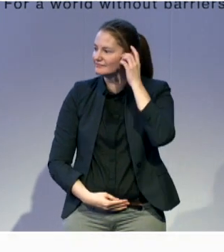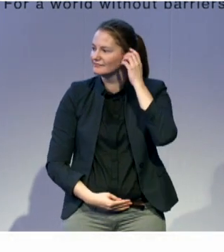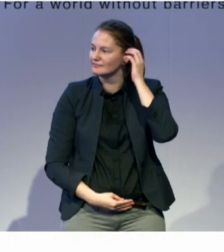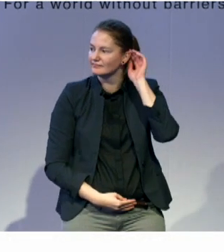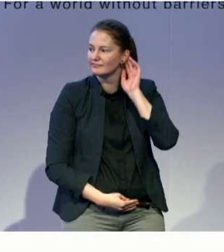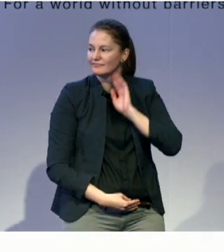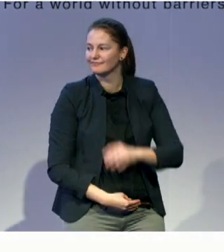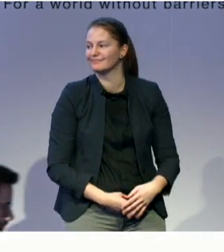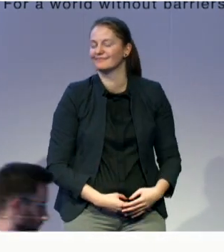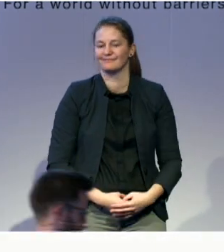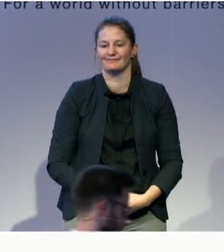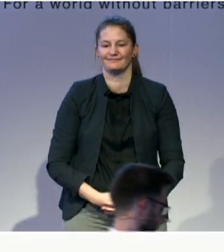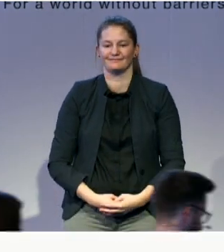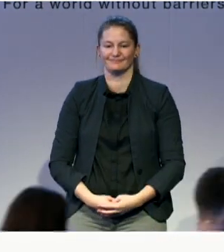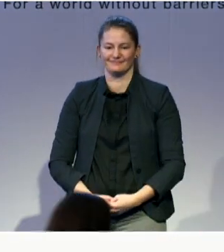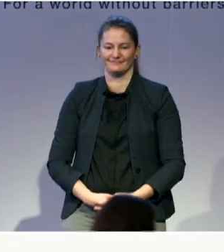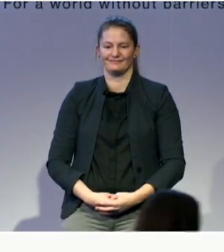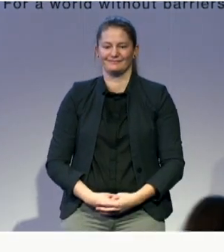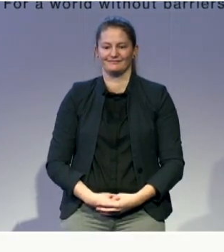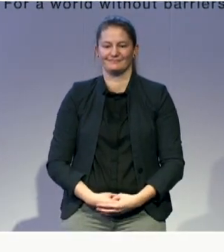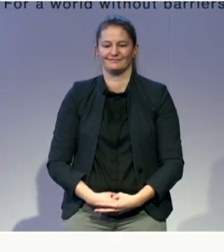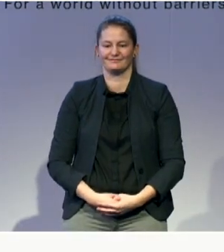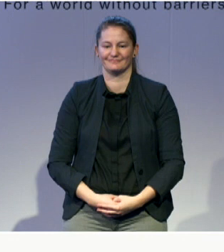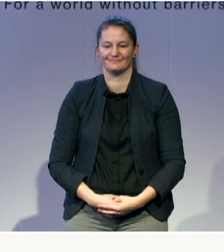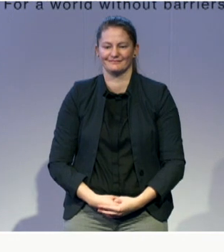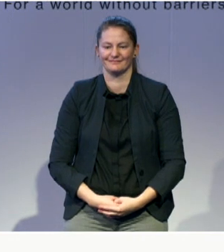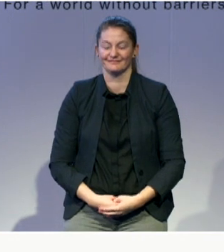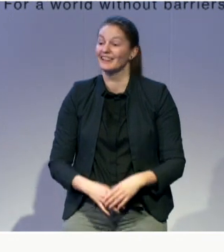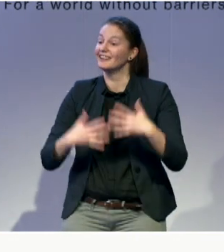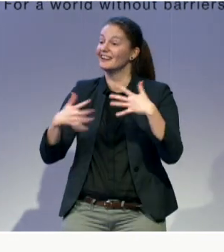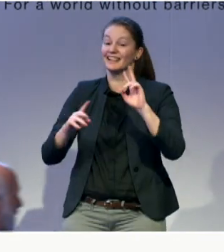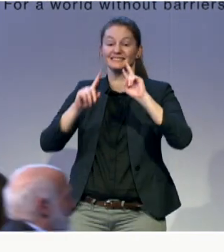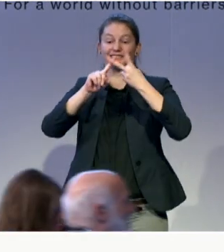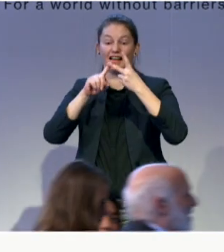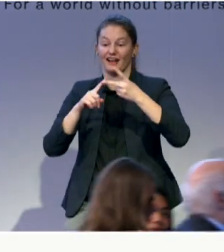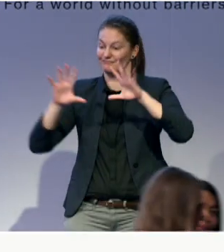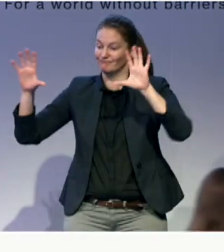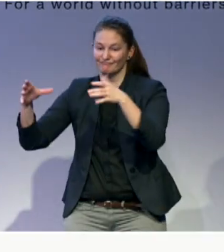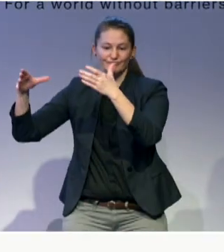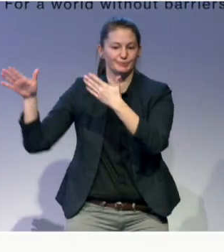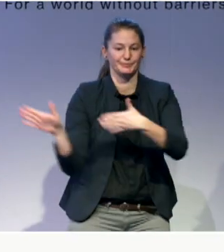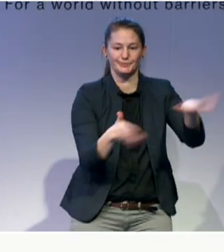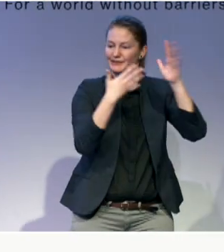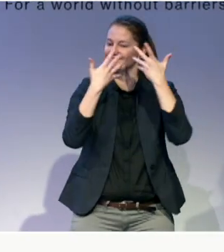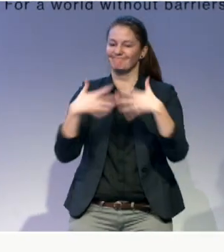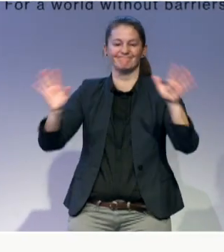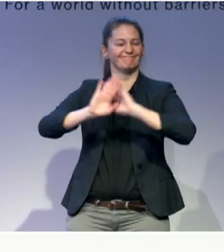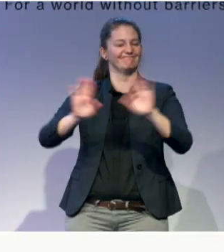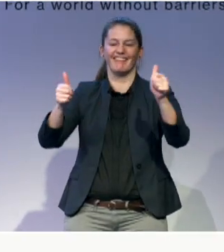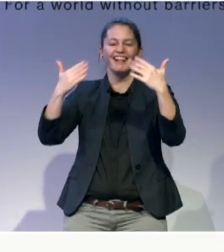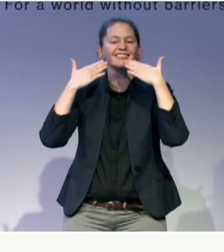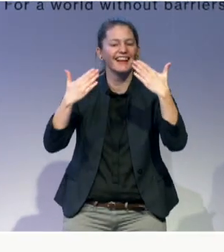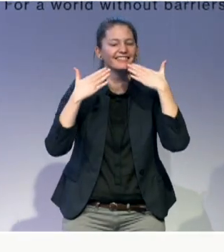Okay, and that concludes our second round of awardees. Thank you all so much. That was a bigger group and you did it so efficiently and fast, so thank you very, very